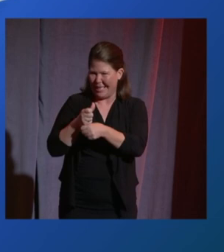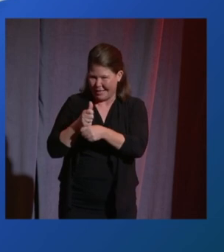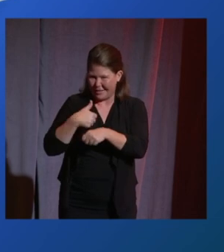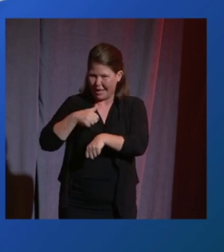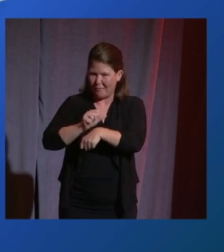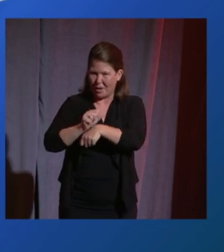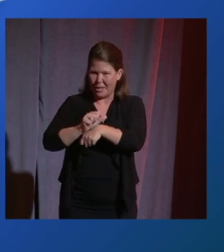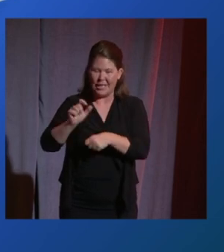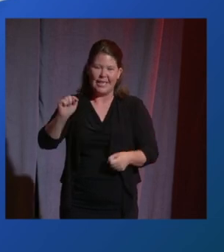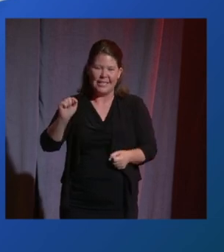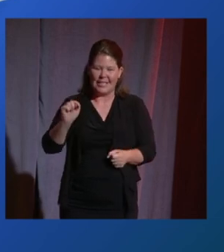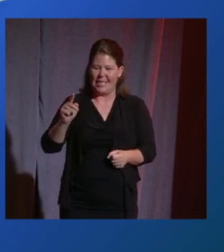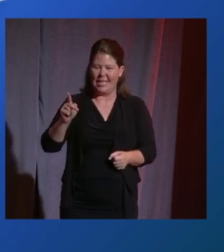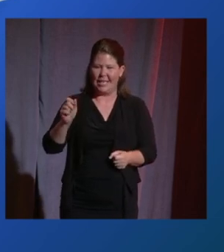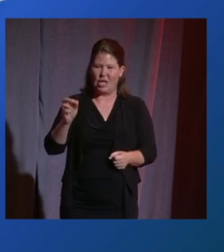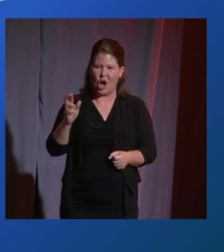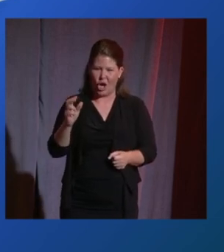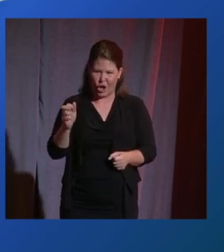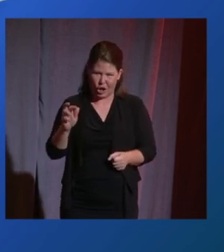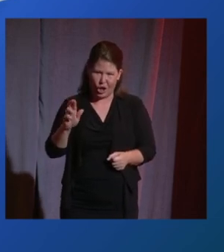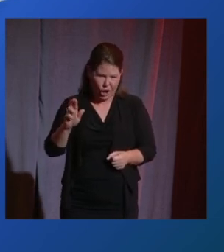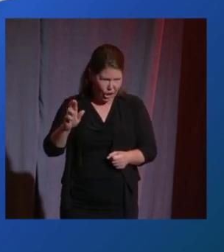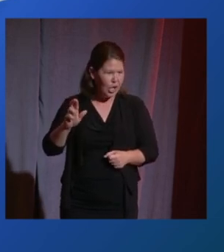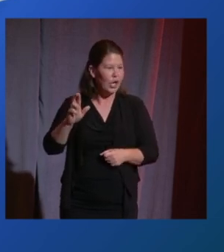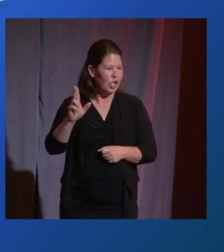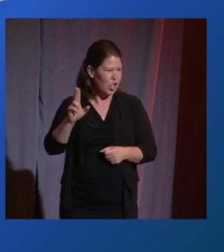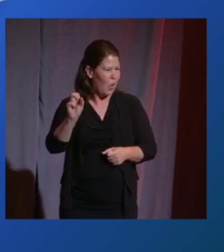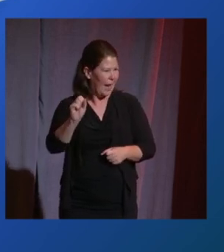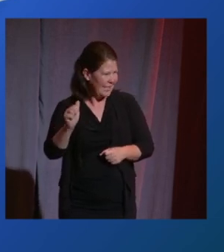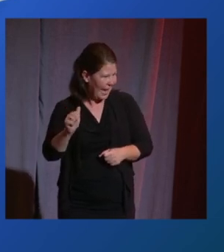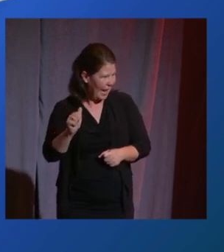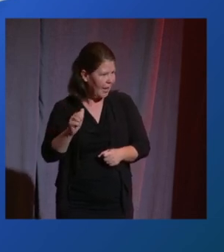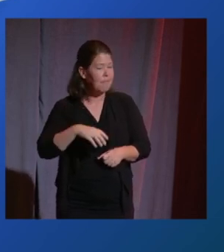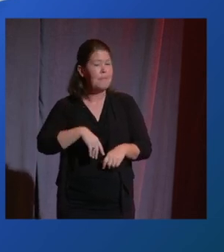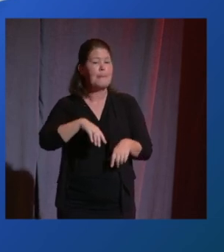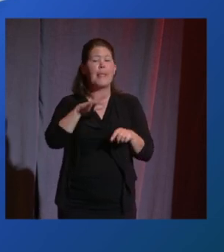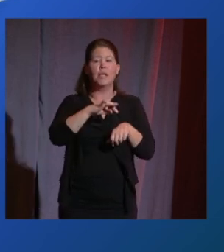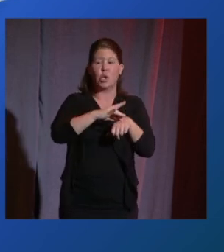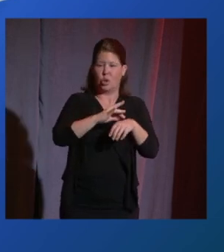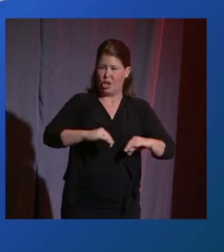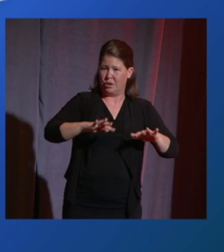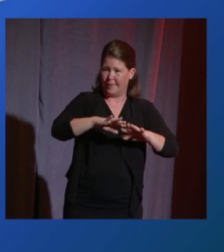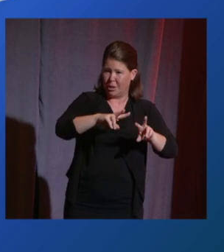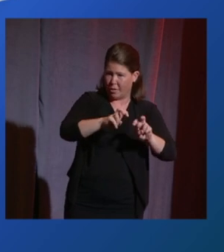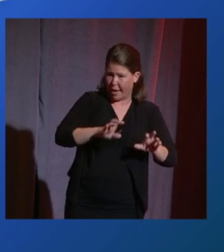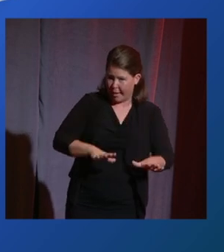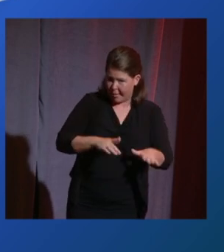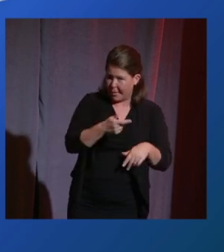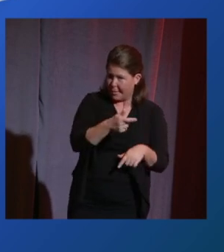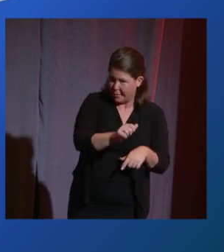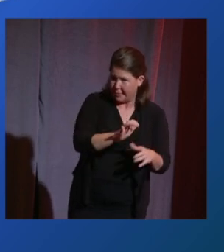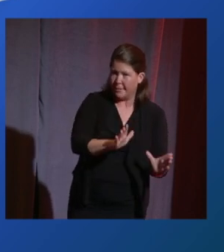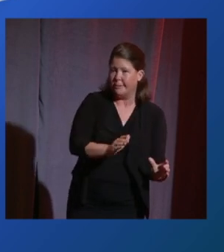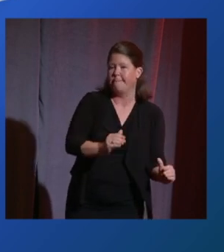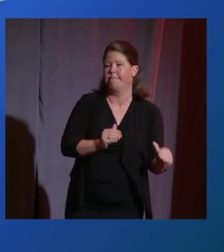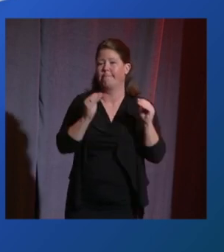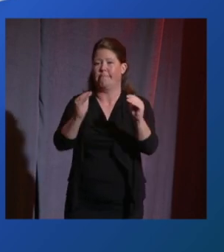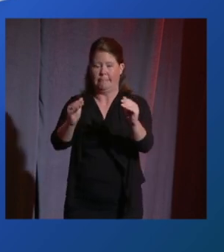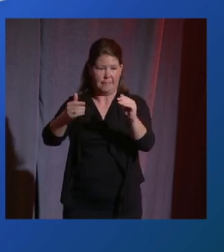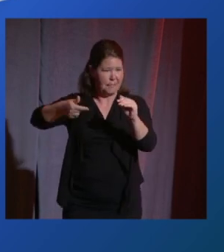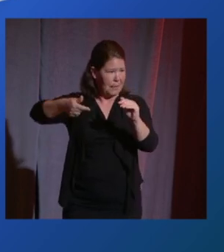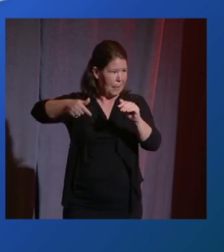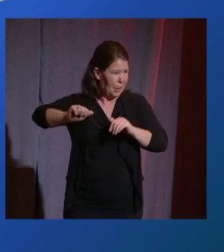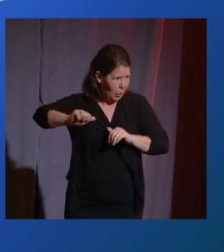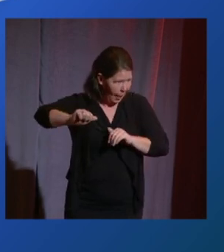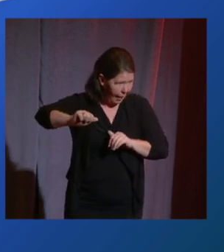um and starting as a geospatial analyst moving my way up to uh quality assurance um we we've spent a lot